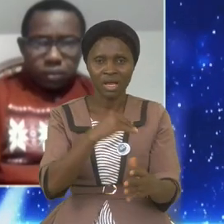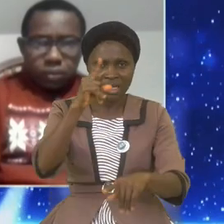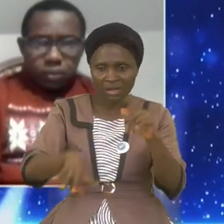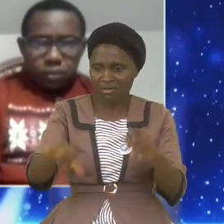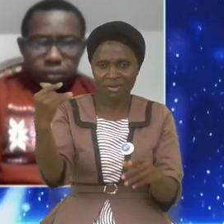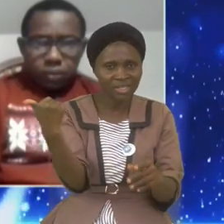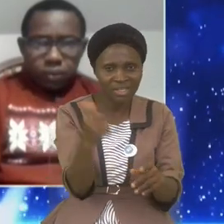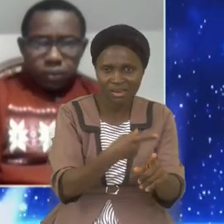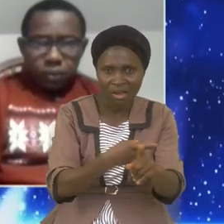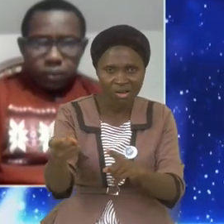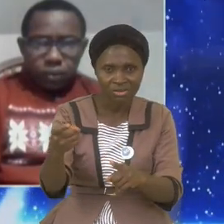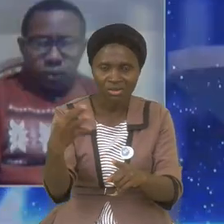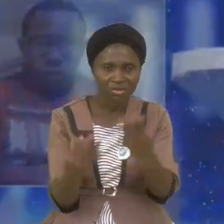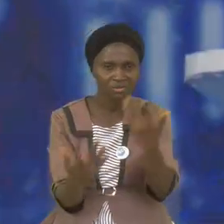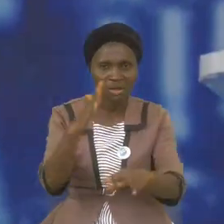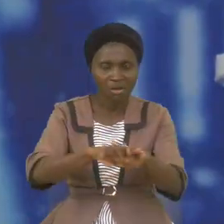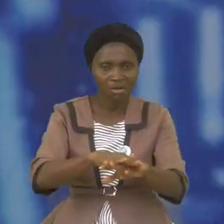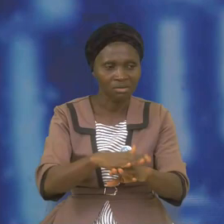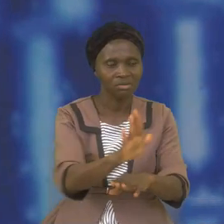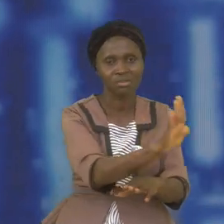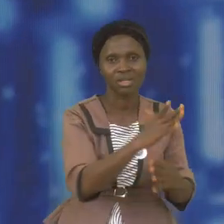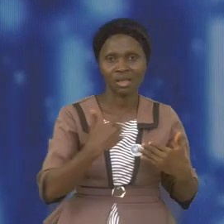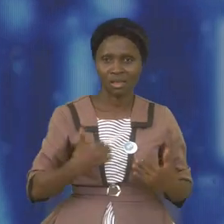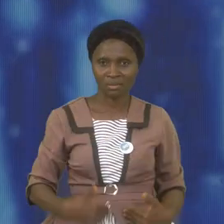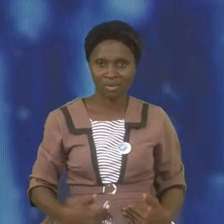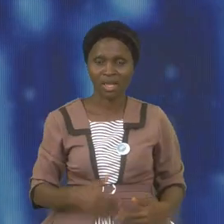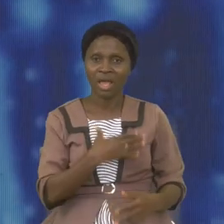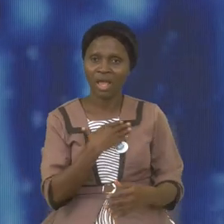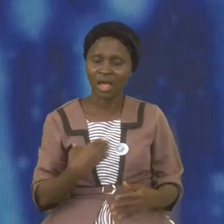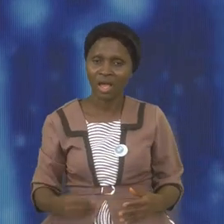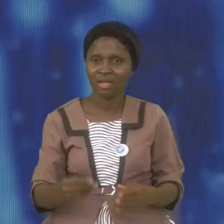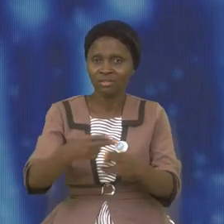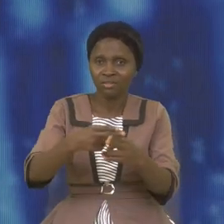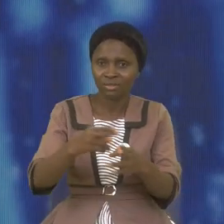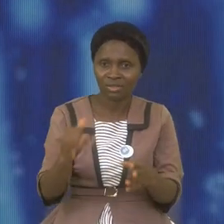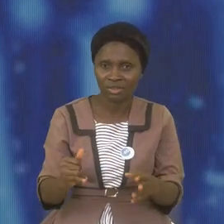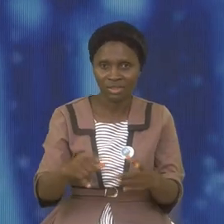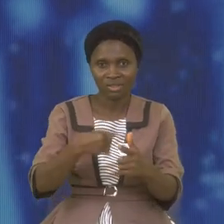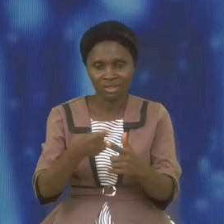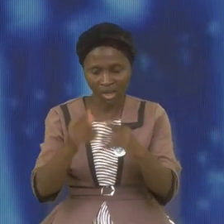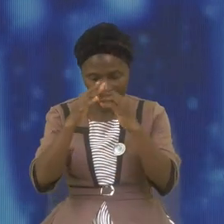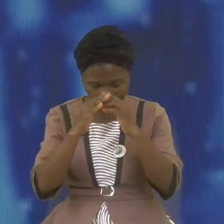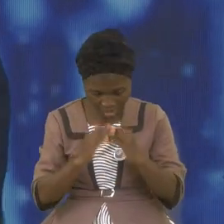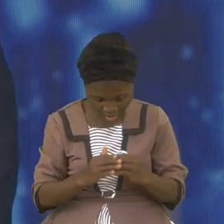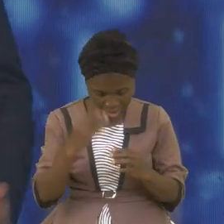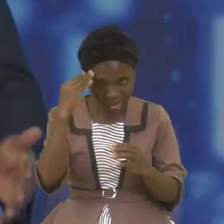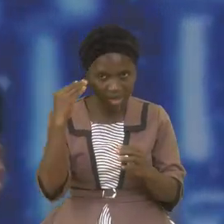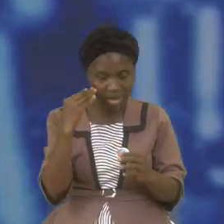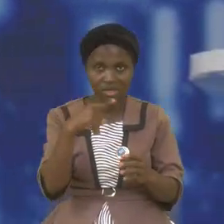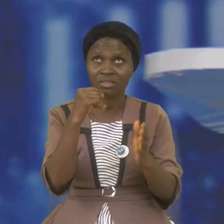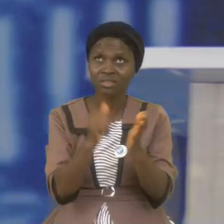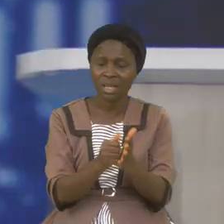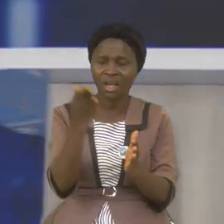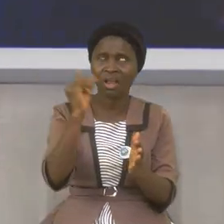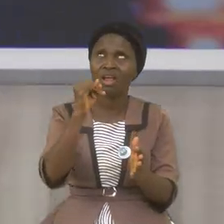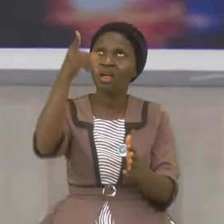of the fire on them. And temporarily he bowed. He said, there is a God in heaven. Now